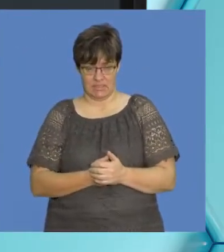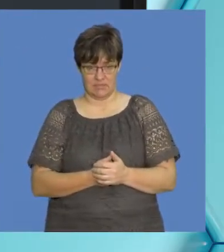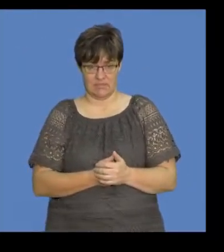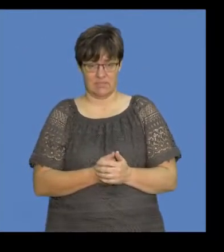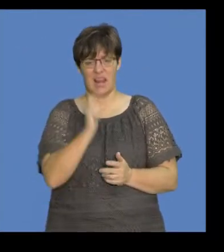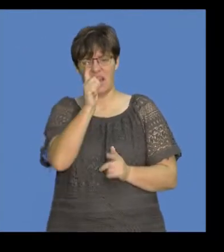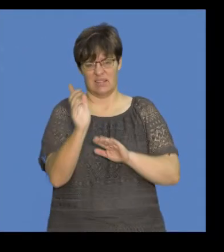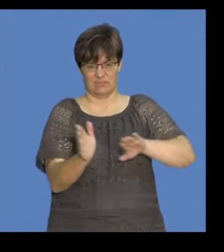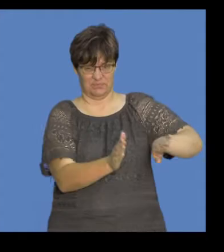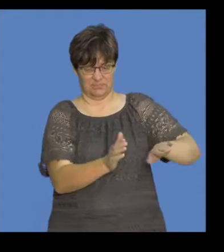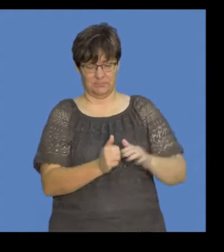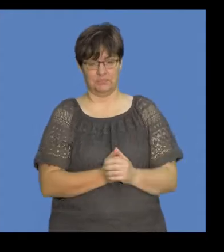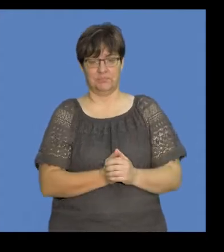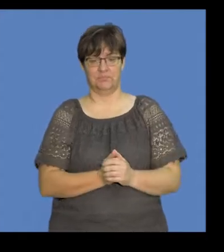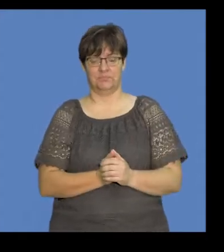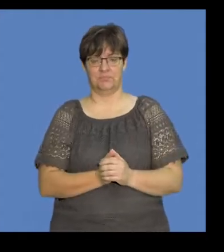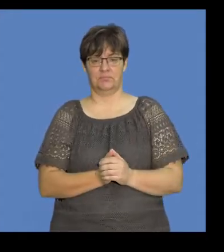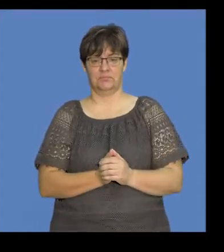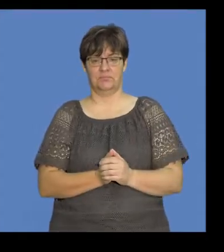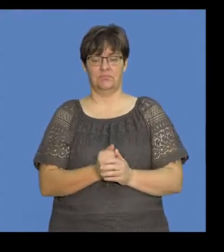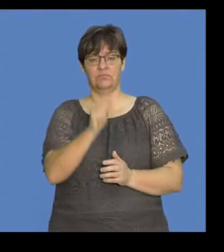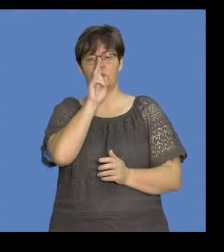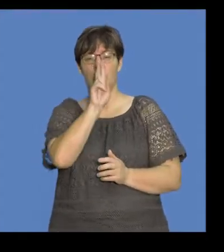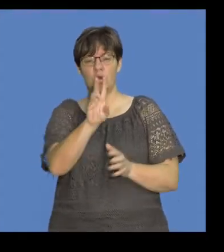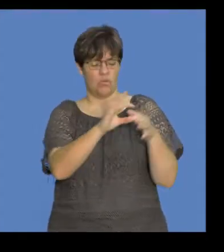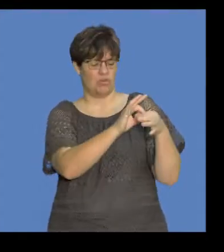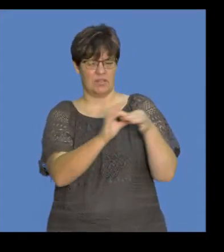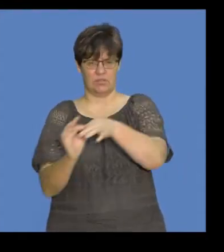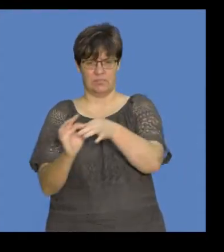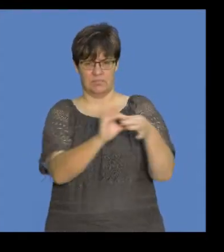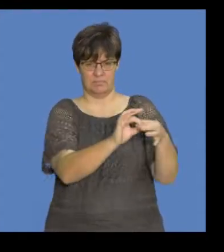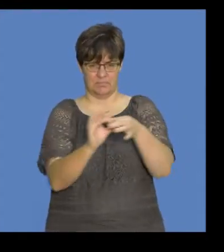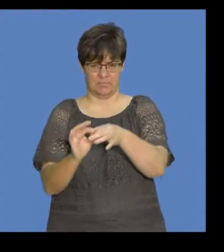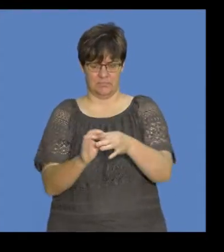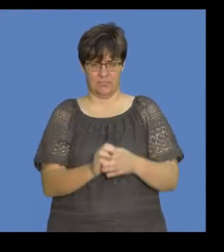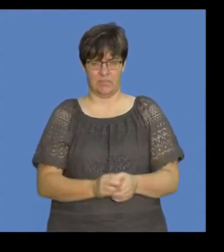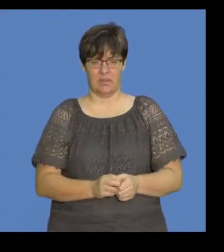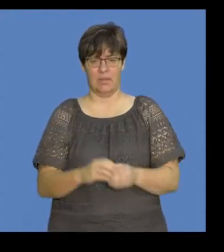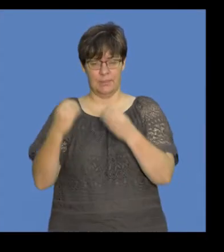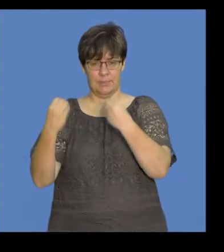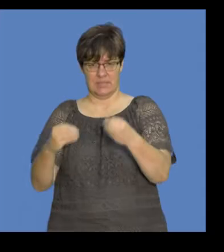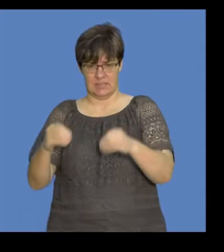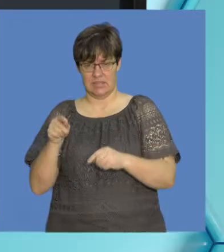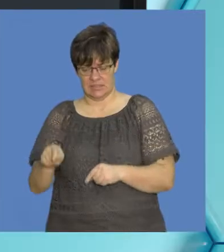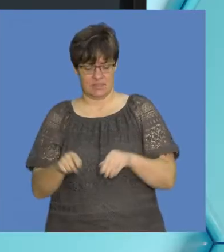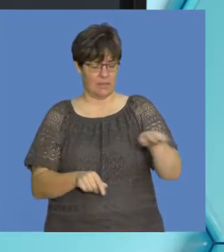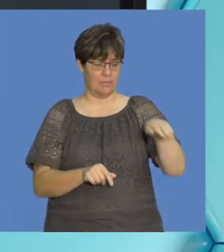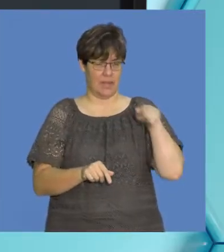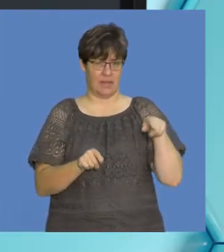later. Okay, let's look at this relationship between a business and the